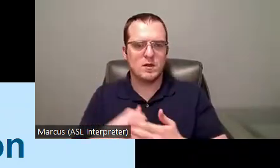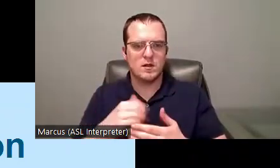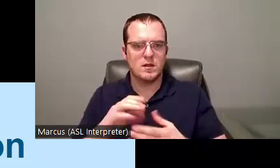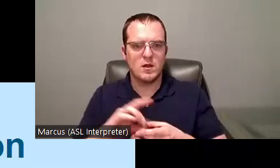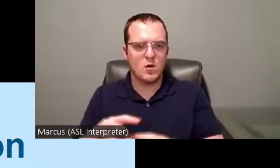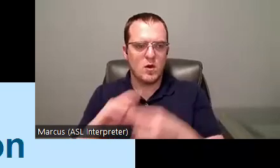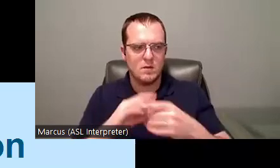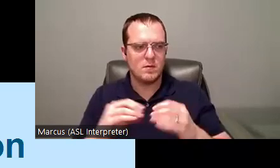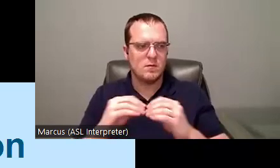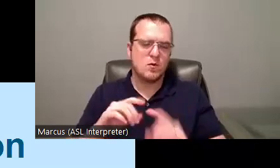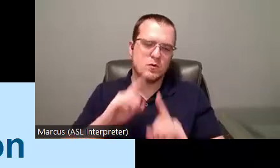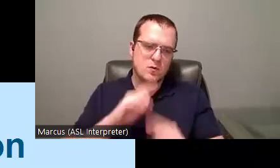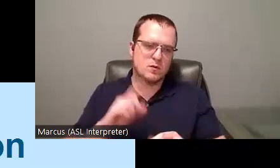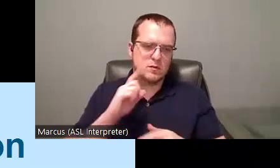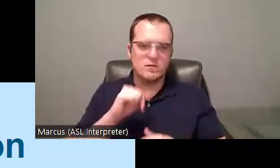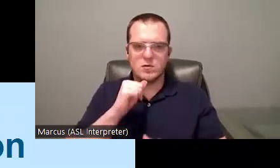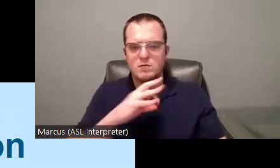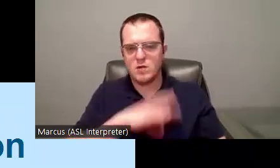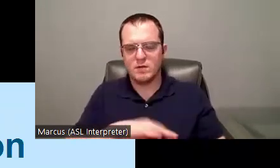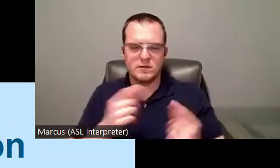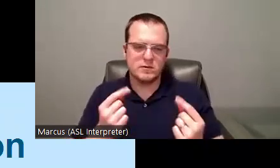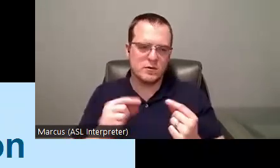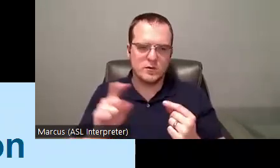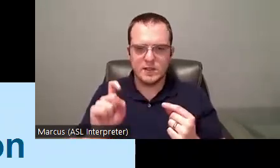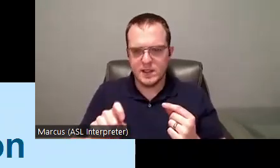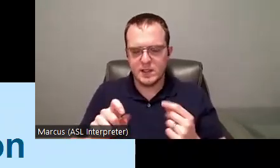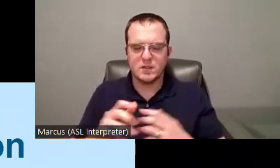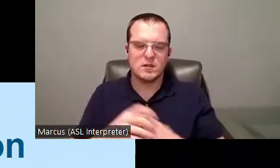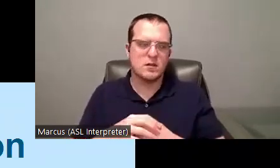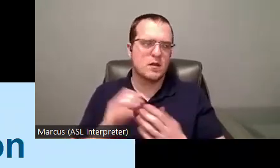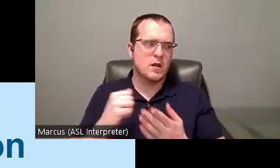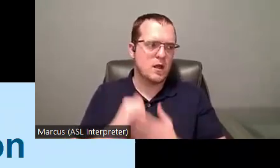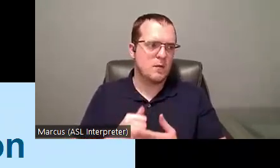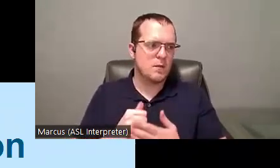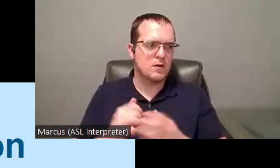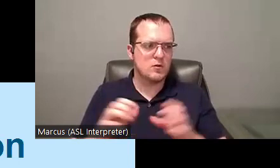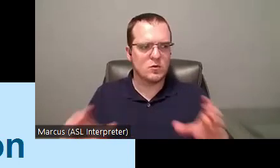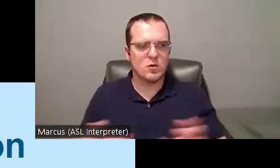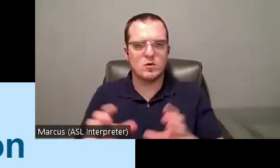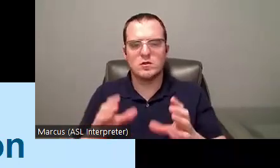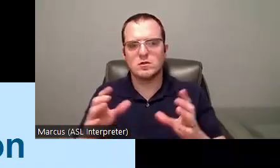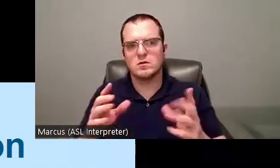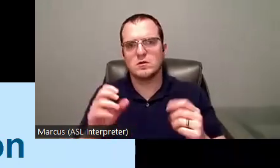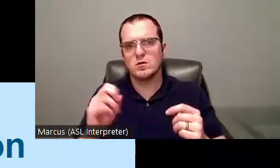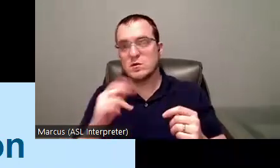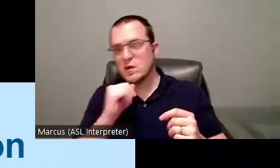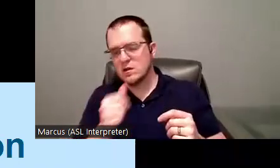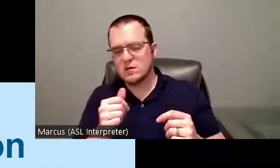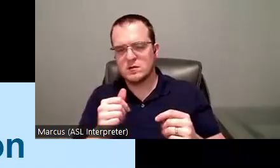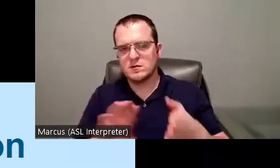more responsive to what nonprofits actually need, and then helping to encourage, or not sort of